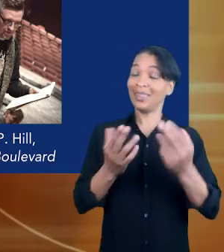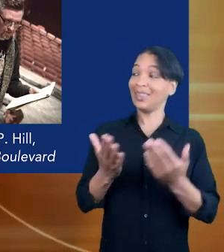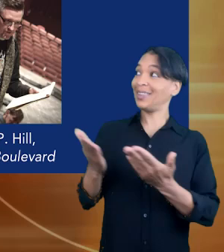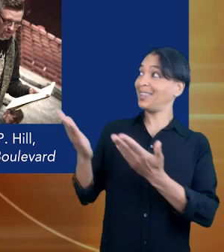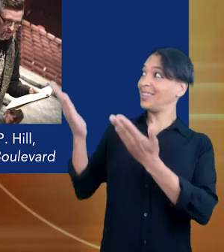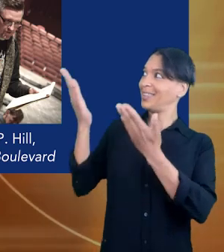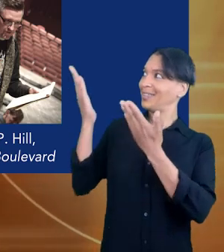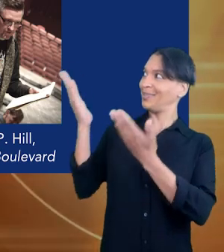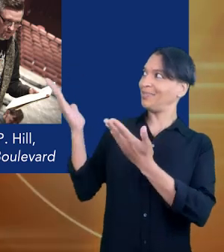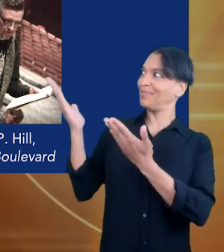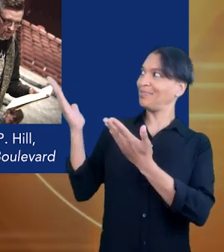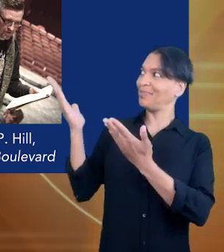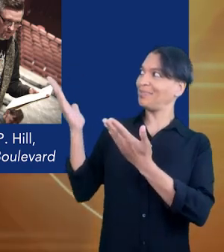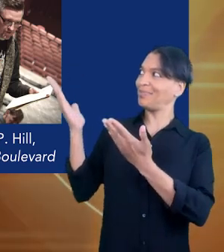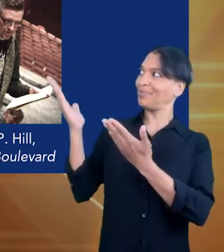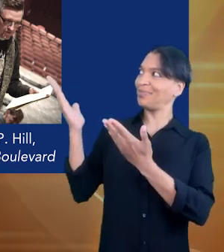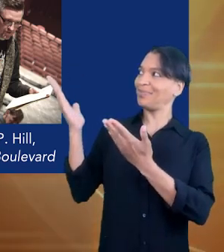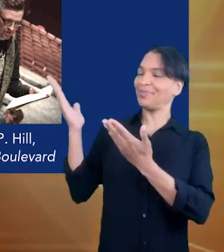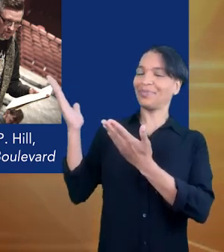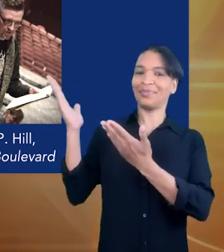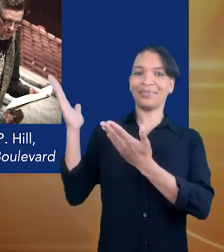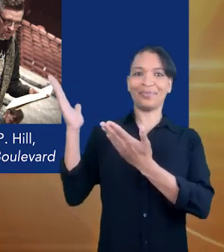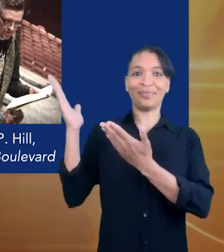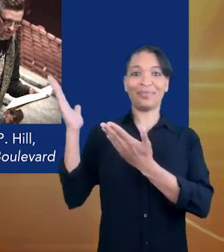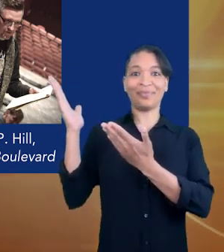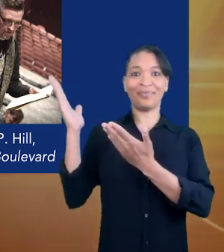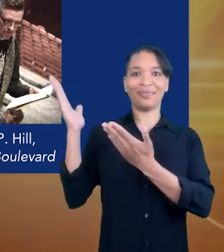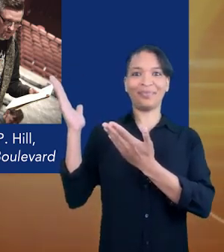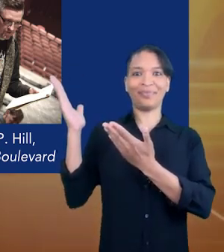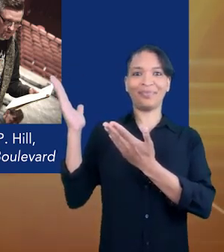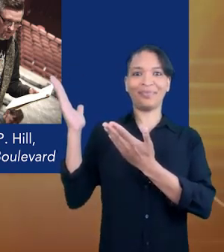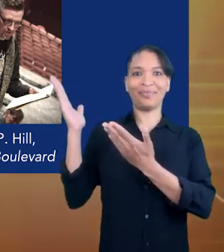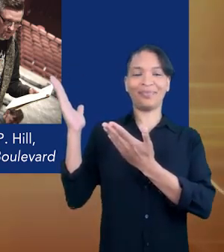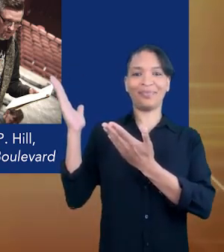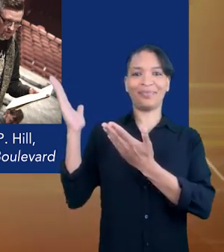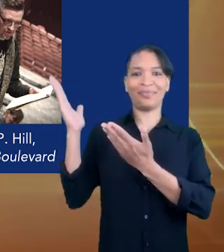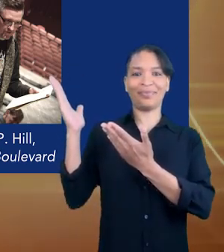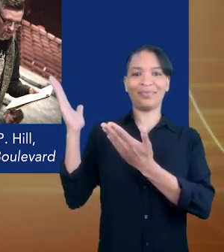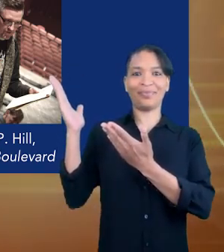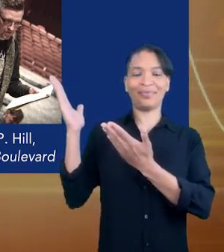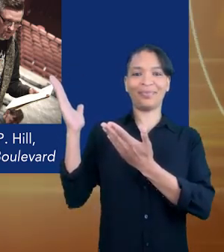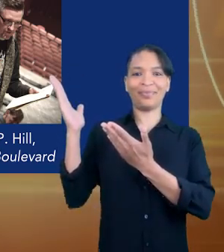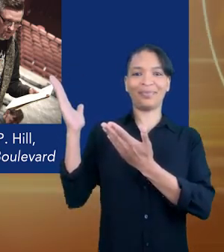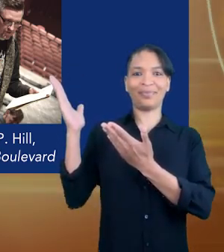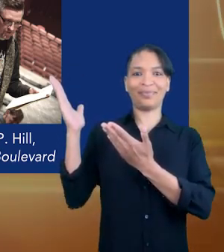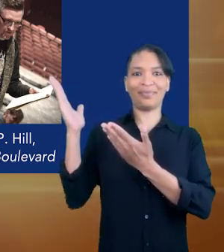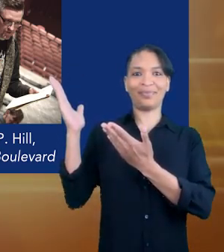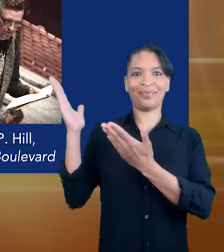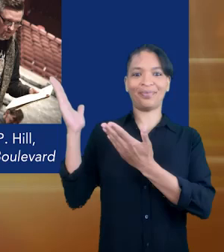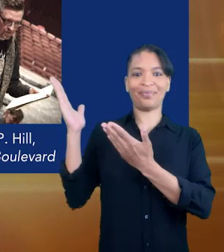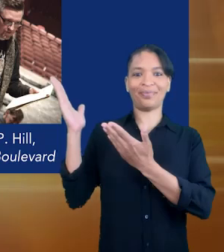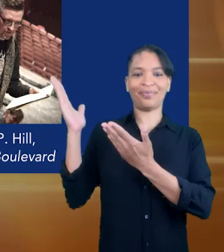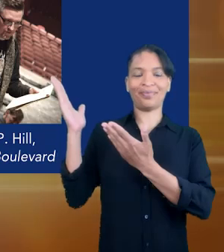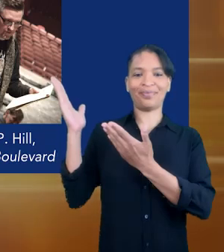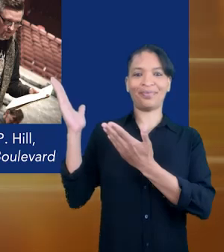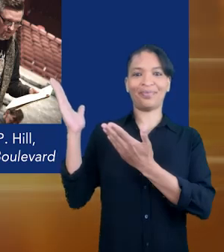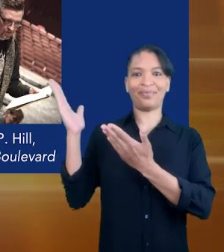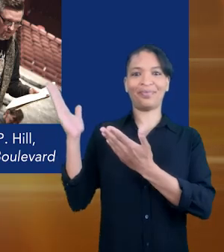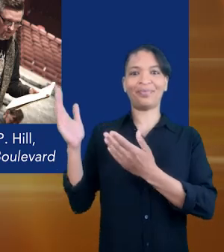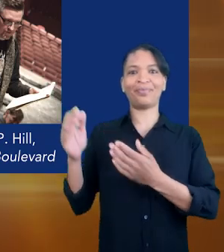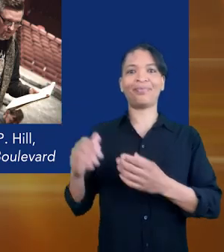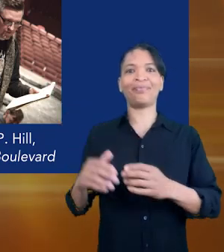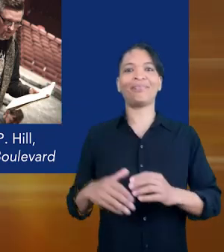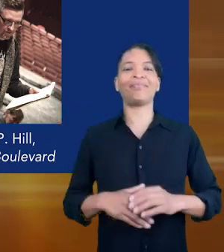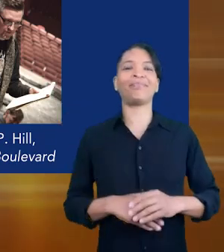Theater Company; Kimberly Senior, Sweat at the Huntington Theater Company;